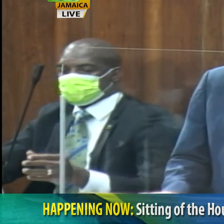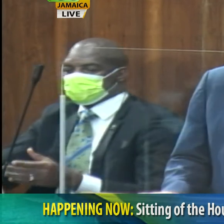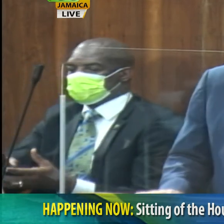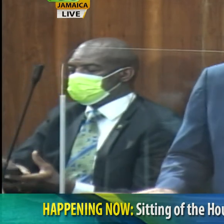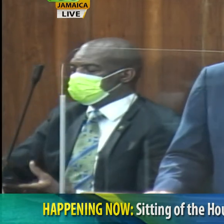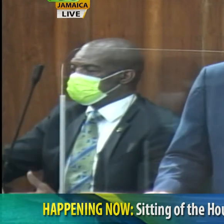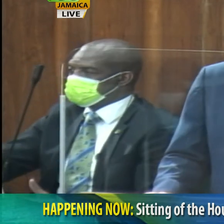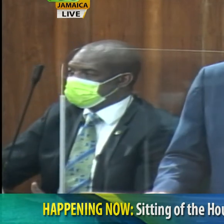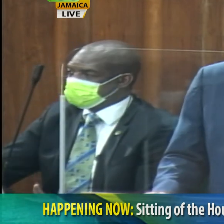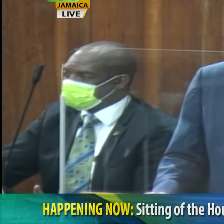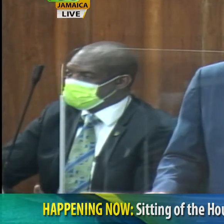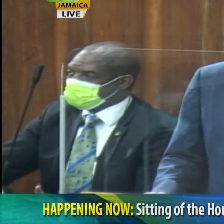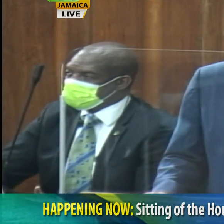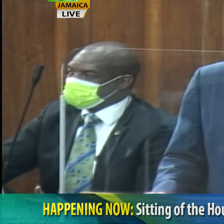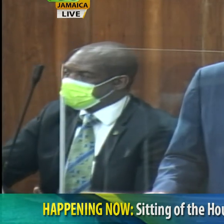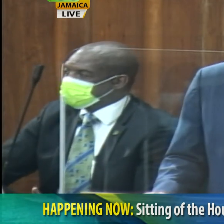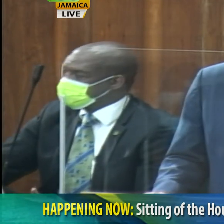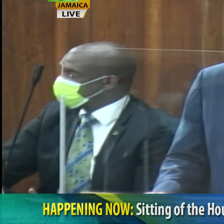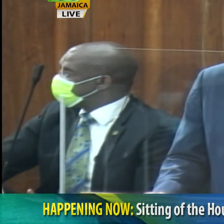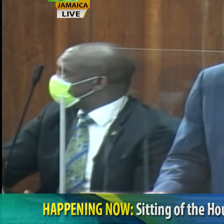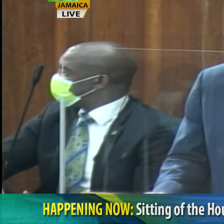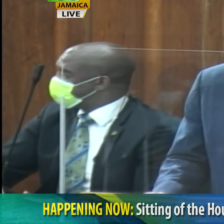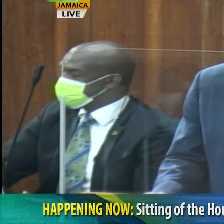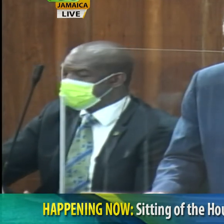been in recorded history